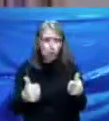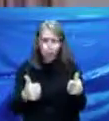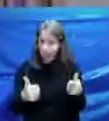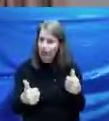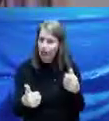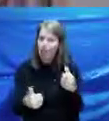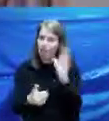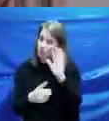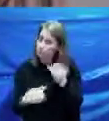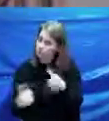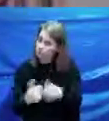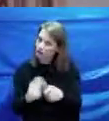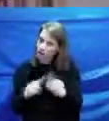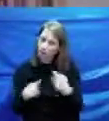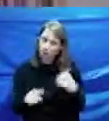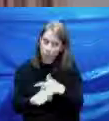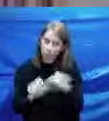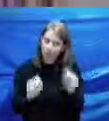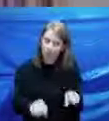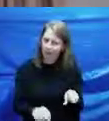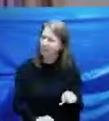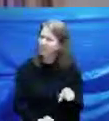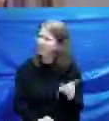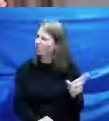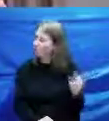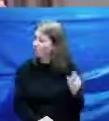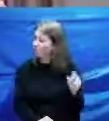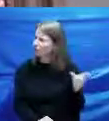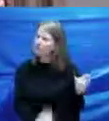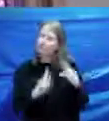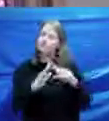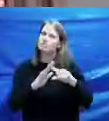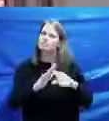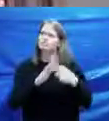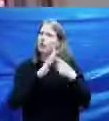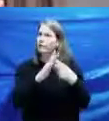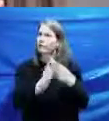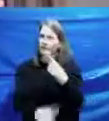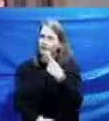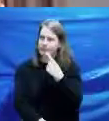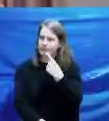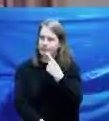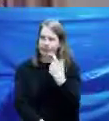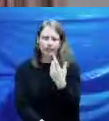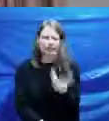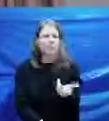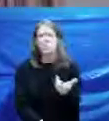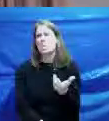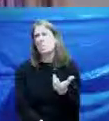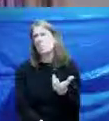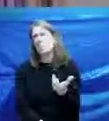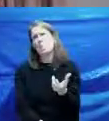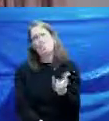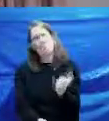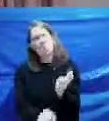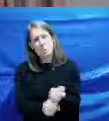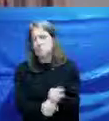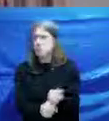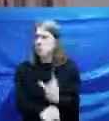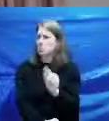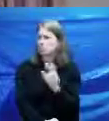that's a very different thing. Some have described it, Phil Darrow, one of the math authors said, in this country what we